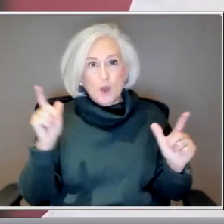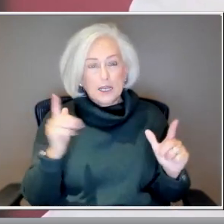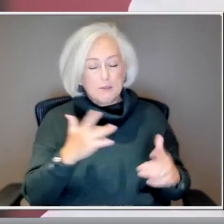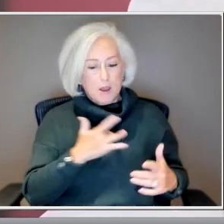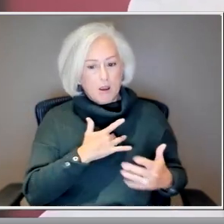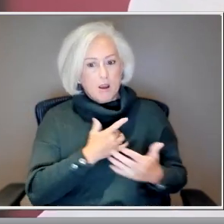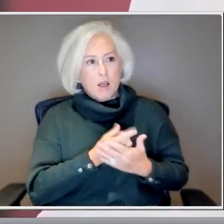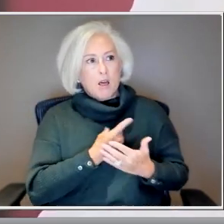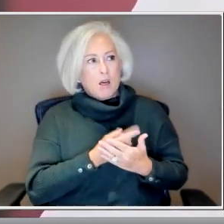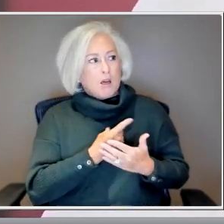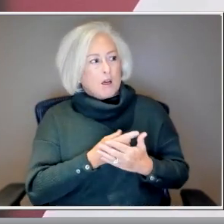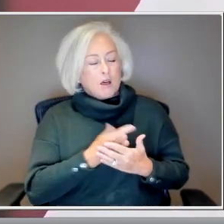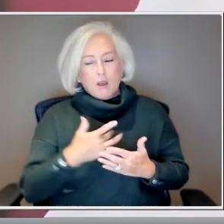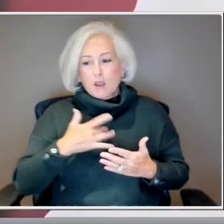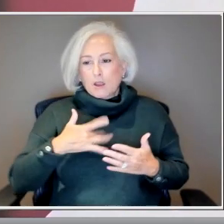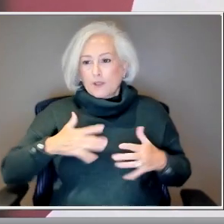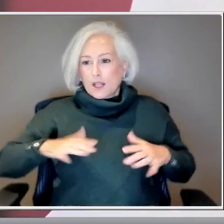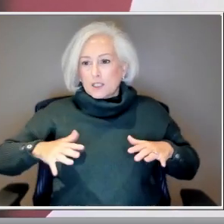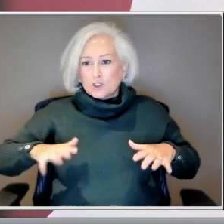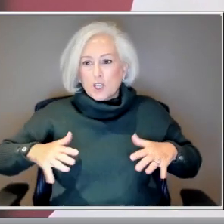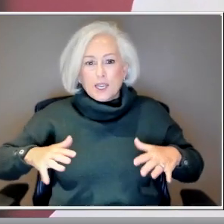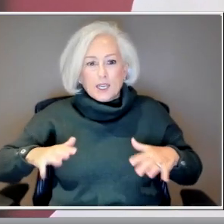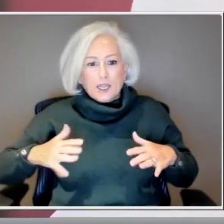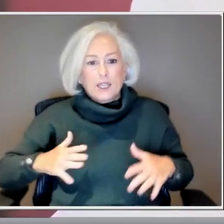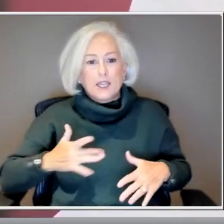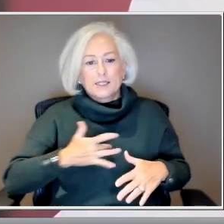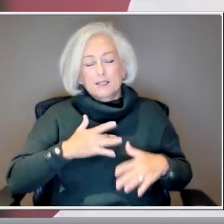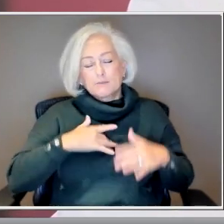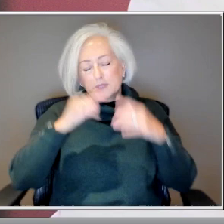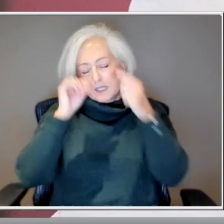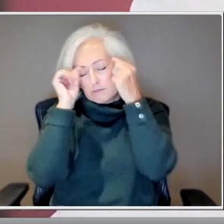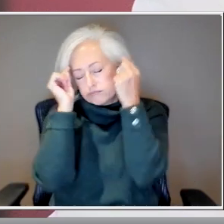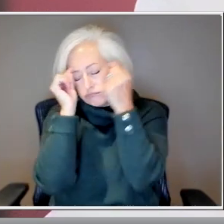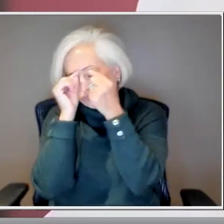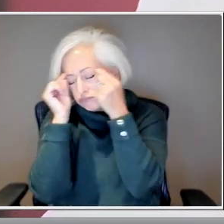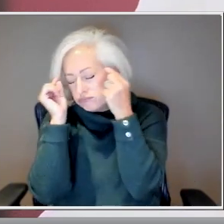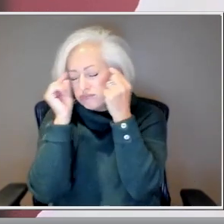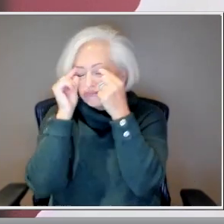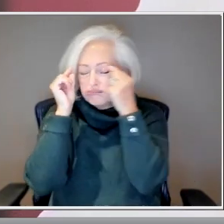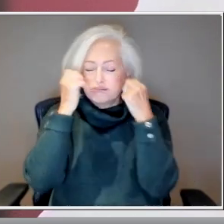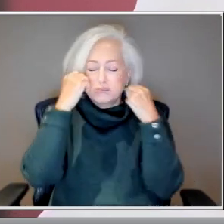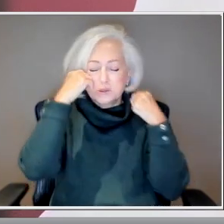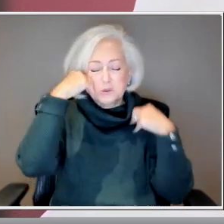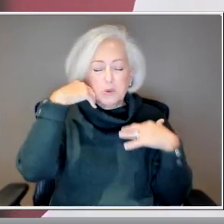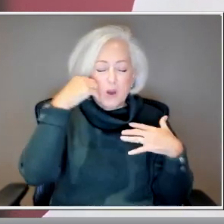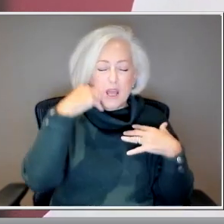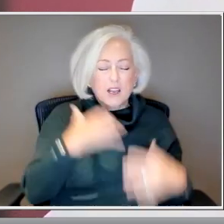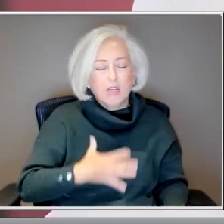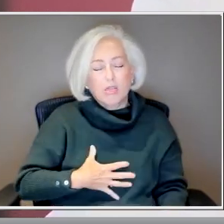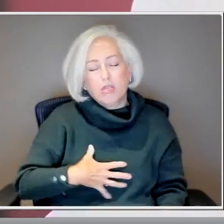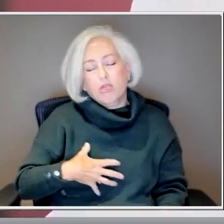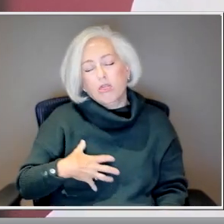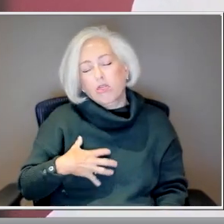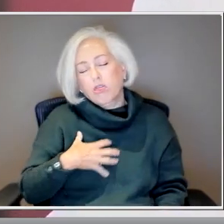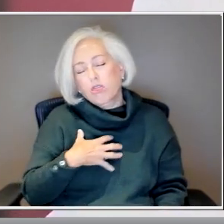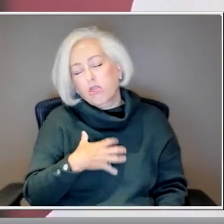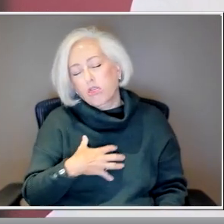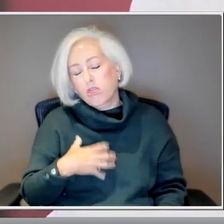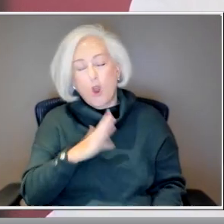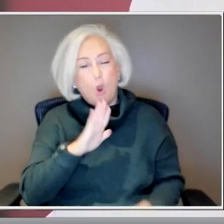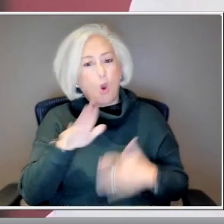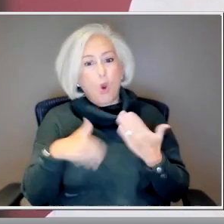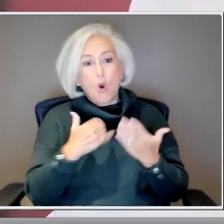bit shaky, sometimes you have a pounding headache, just not feeling well, sweaty, nauseous. All of those things, just not